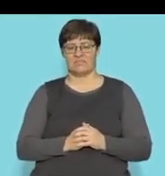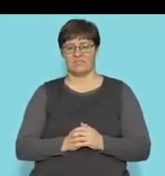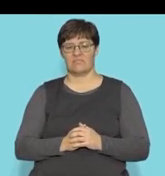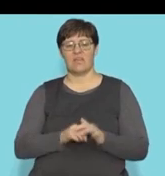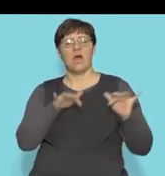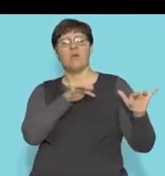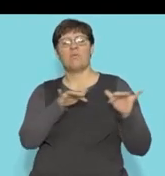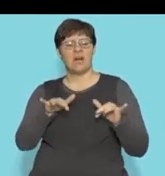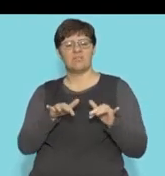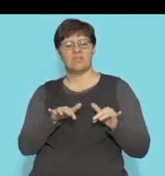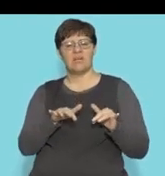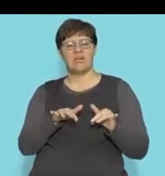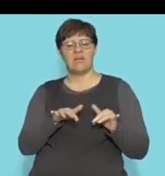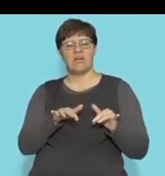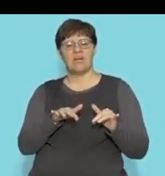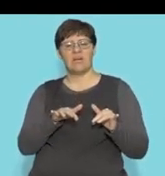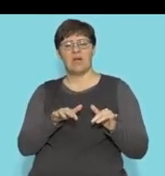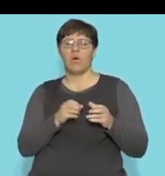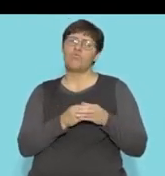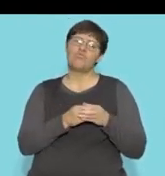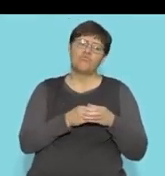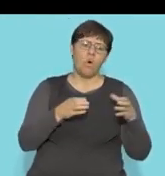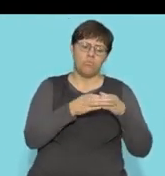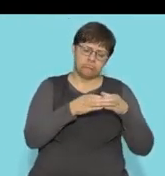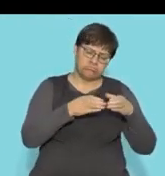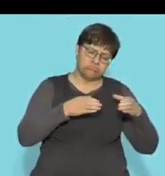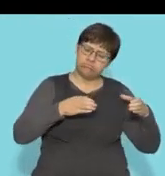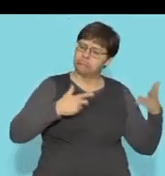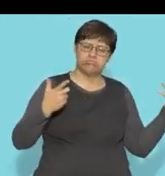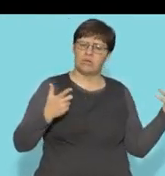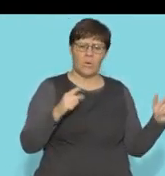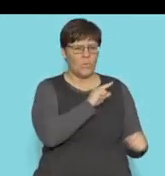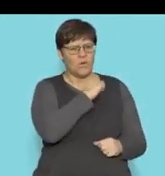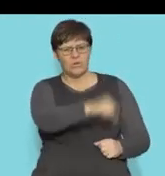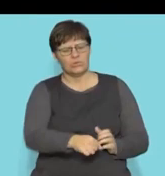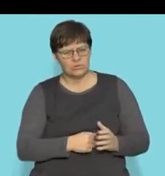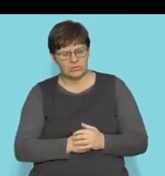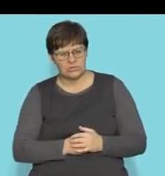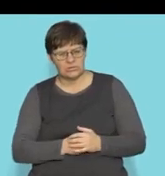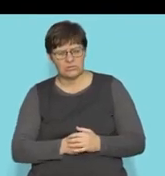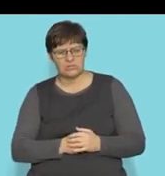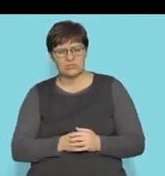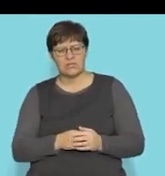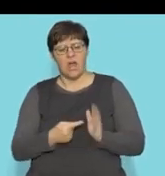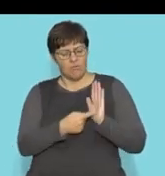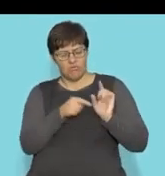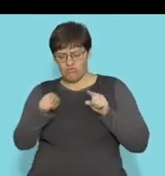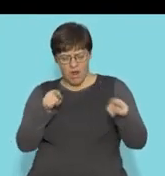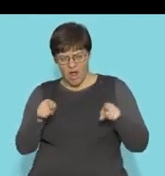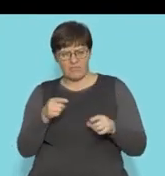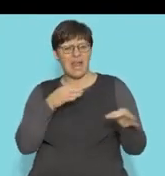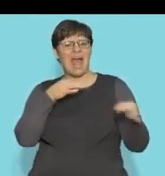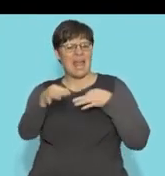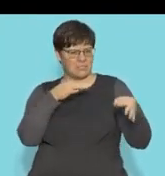Why don't populations grow indefinitely? Refer to the graphs in your